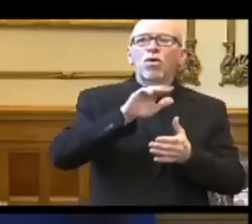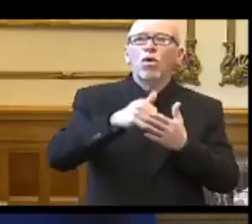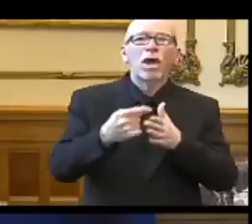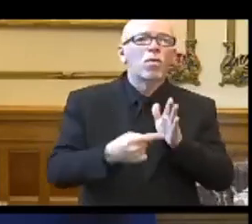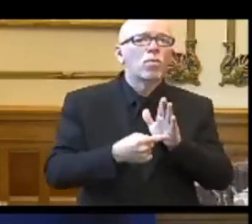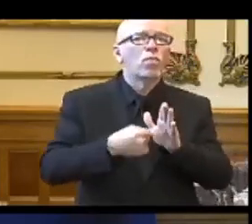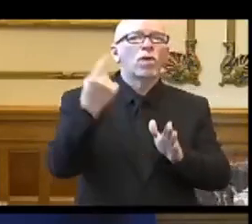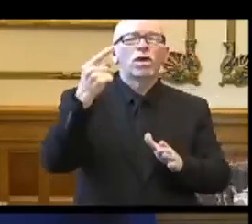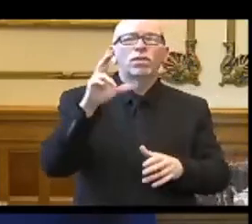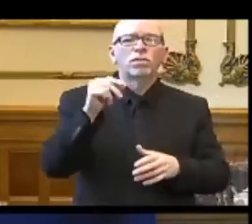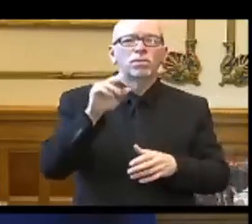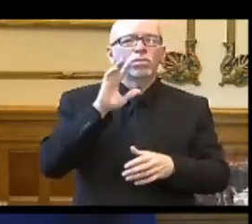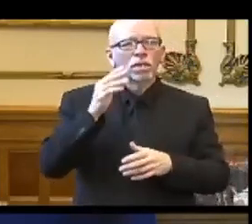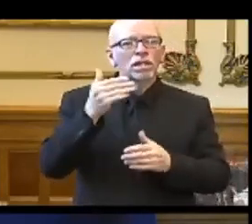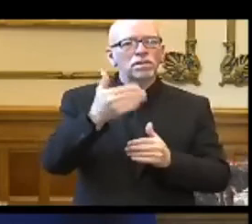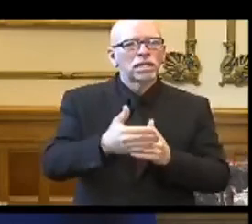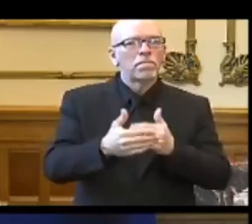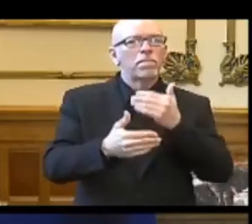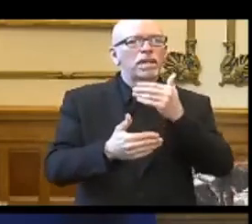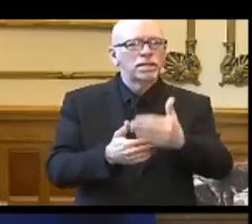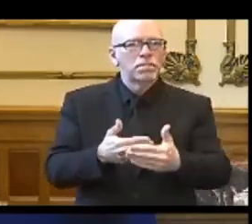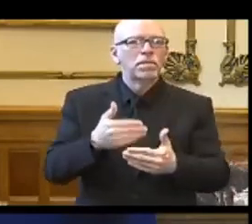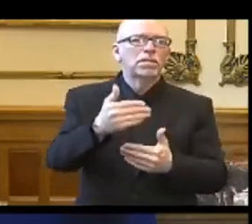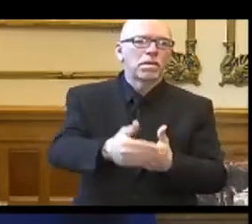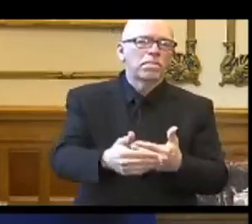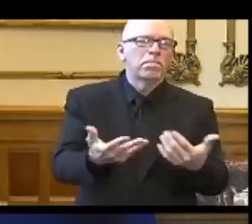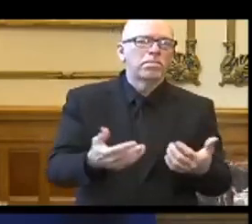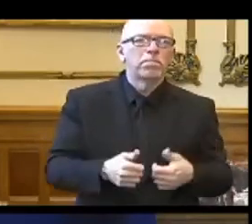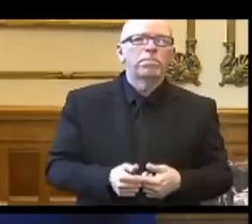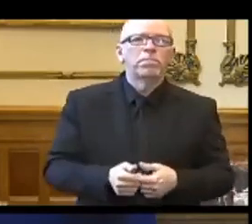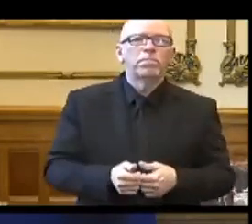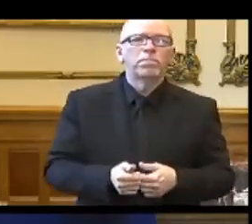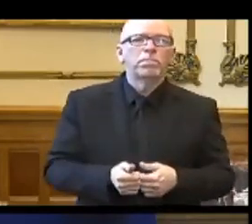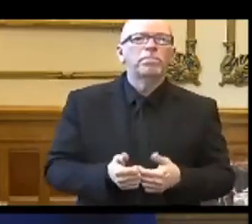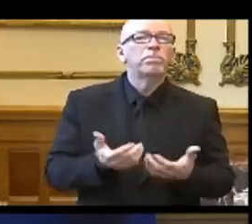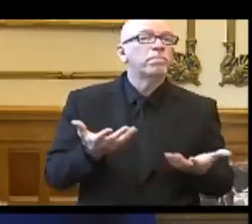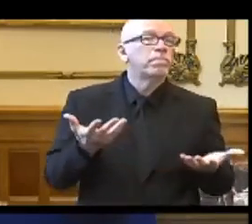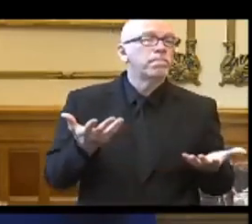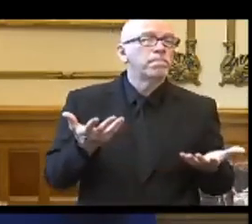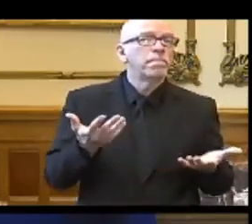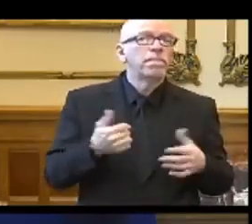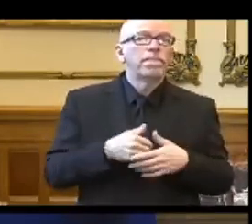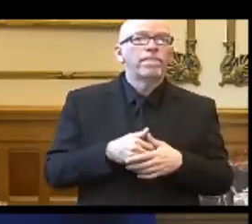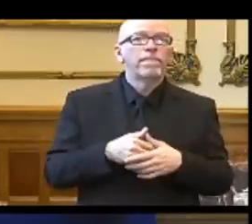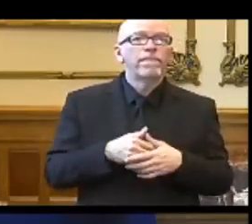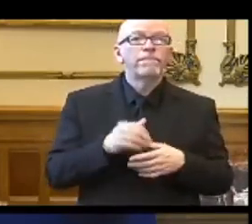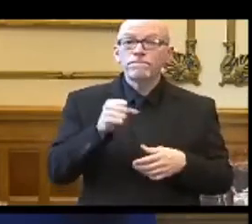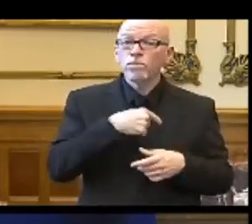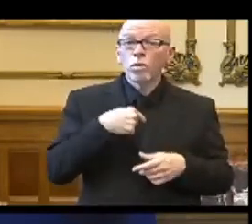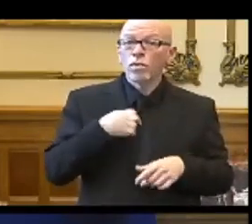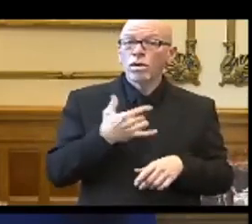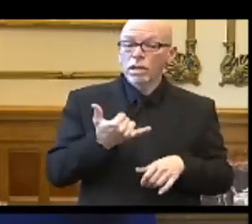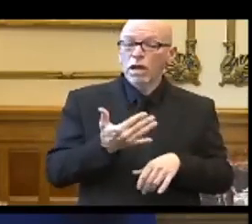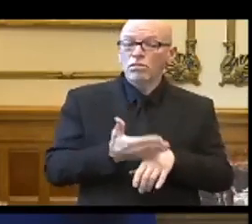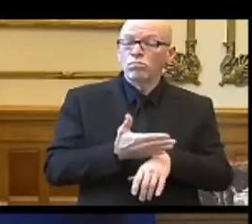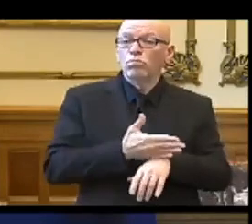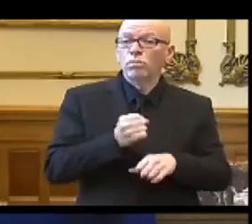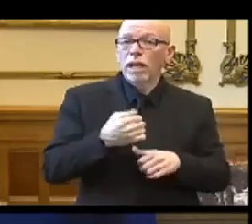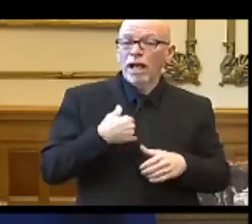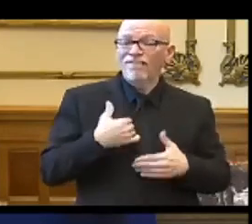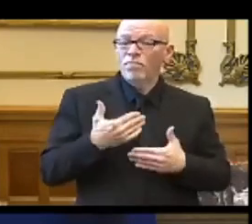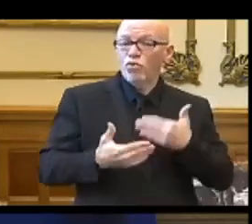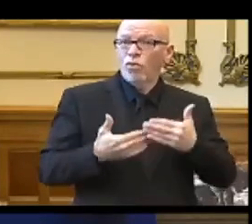will be incremental steps. And yes, this is progress. This is a step in the right direction, but